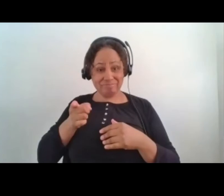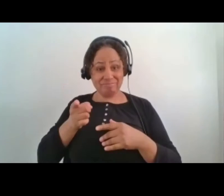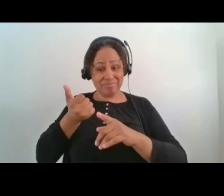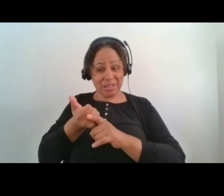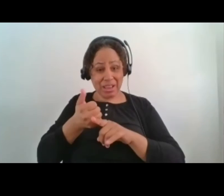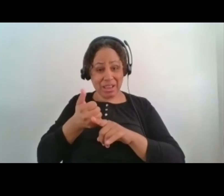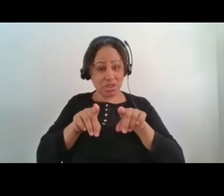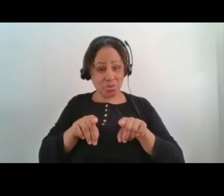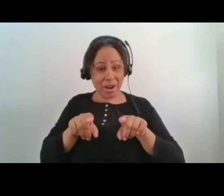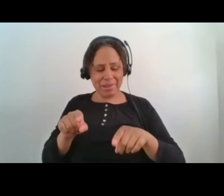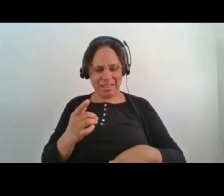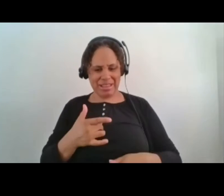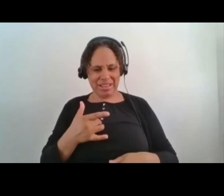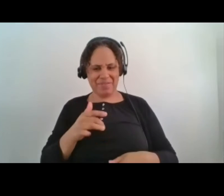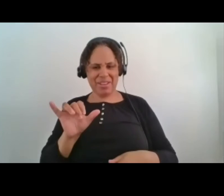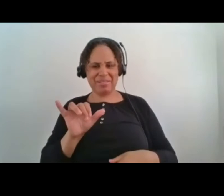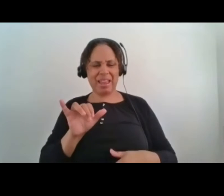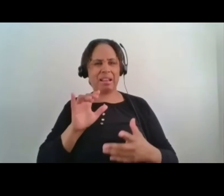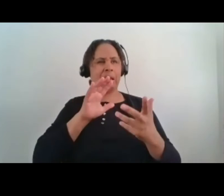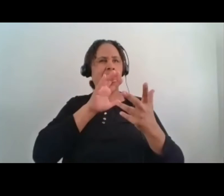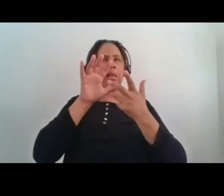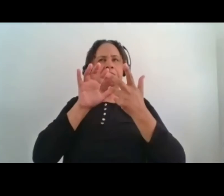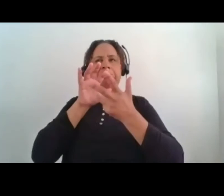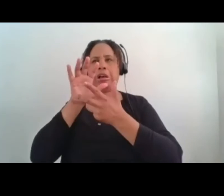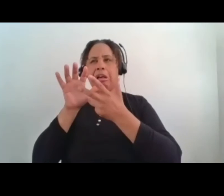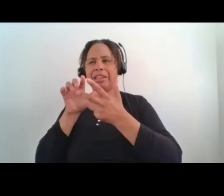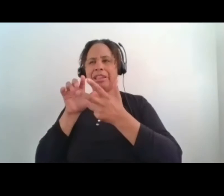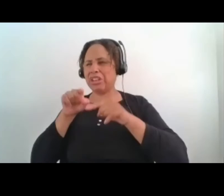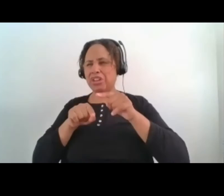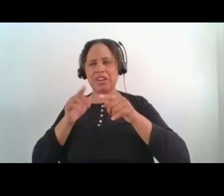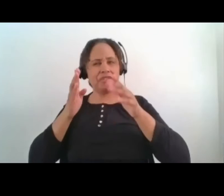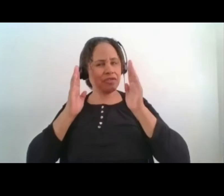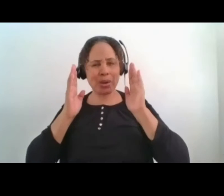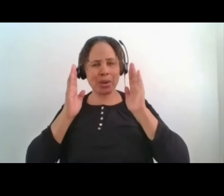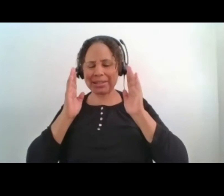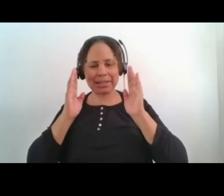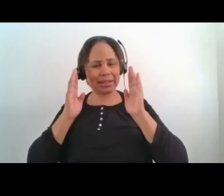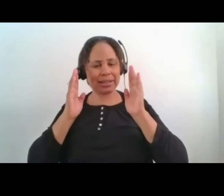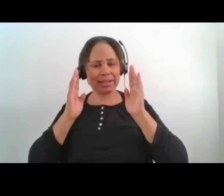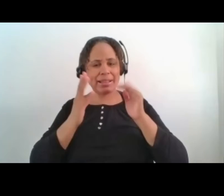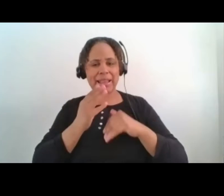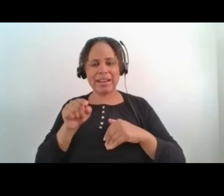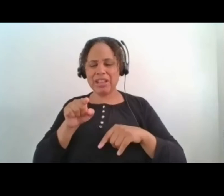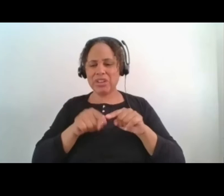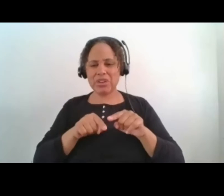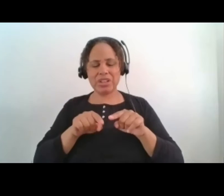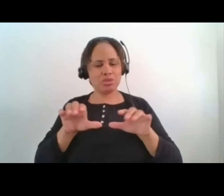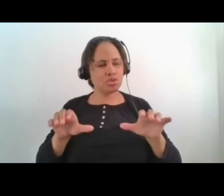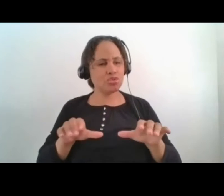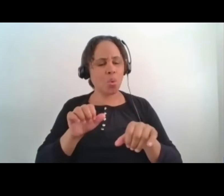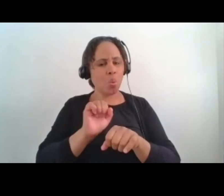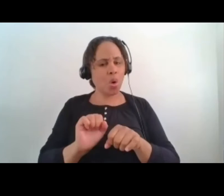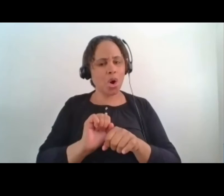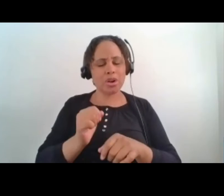he felt that there was a fog around him, and he wouldn't be able to focus, and he wouldn't be able to properly do a task, and